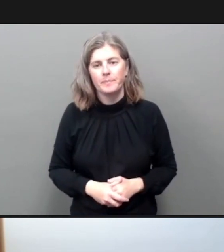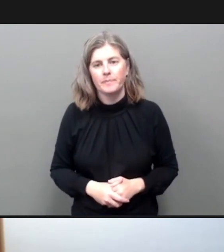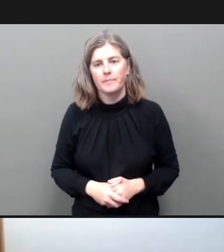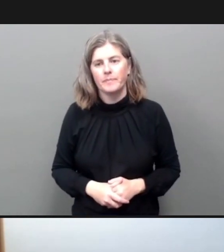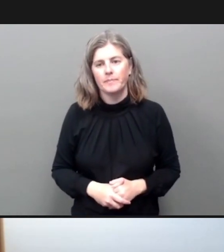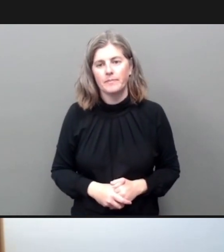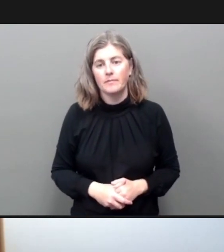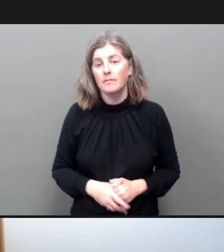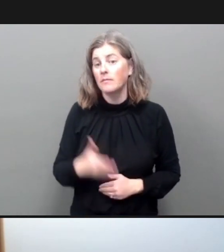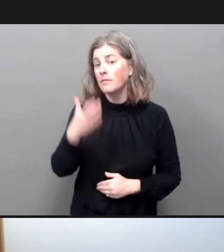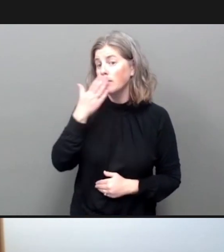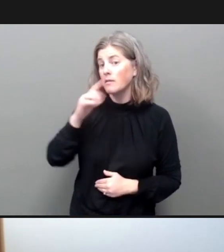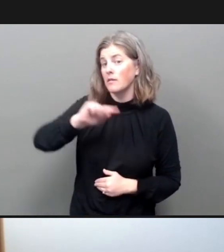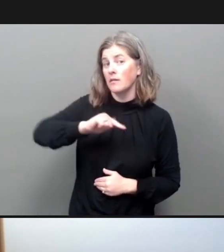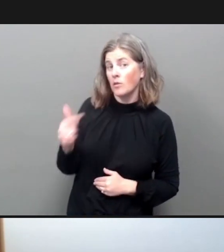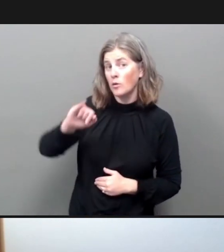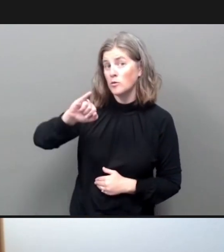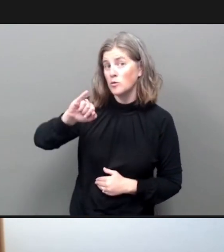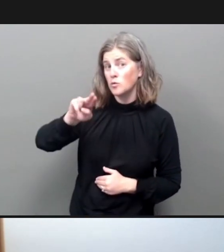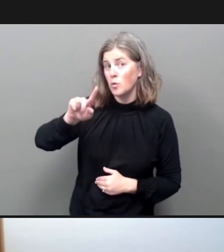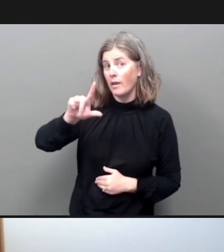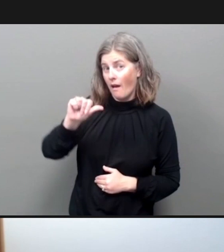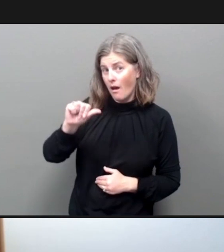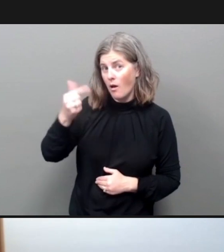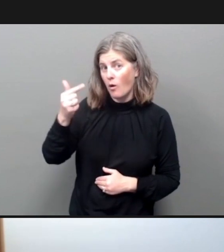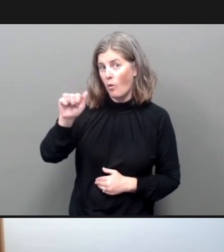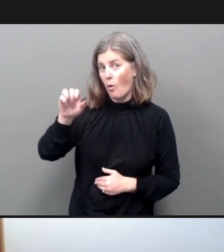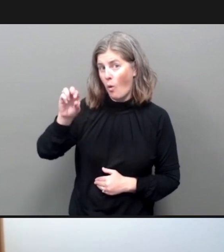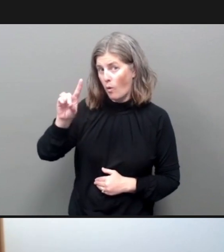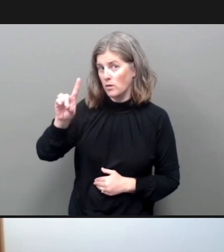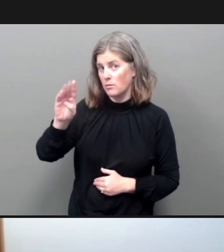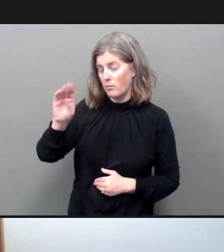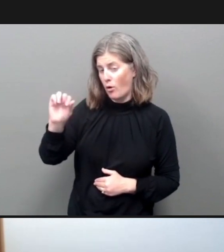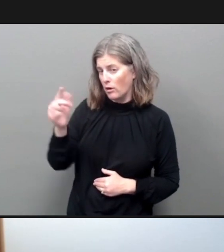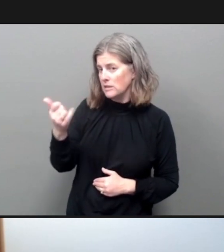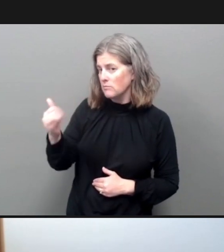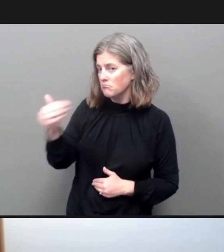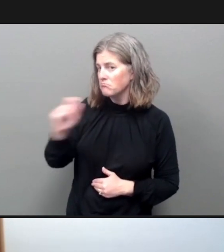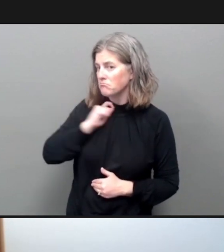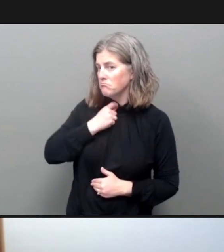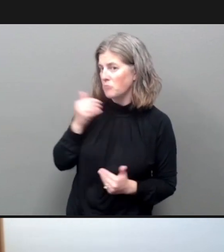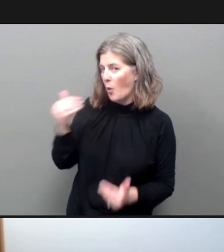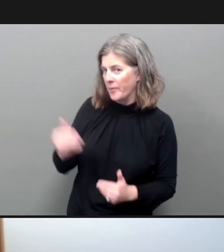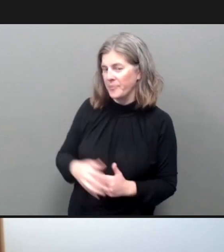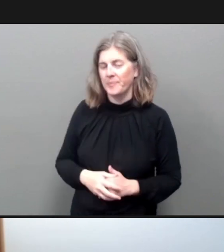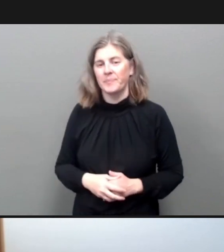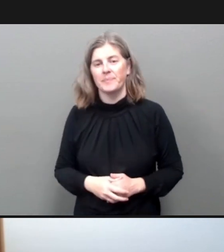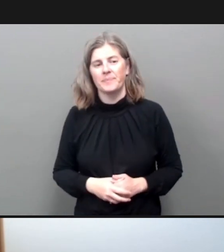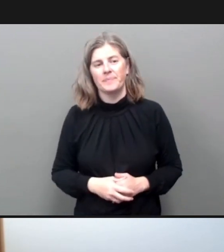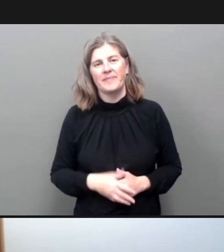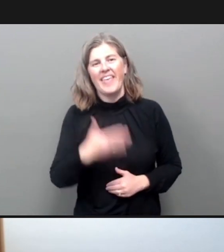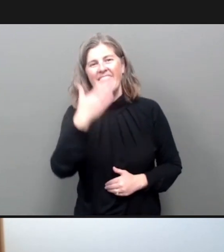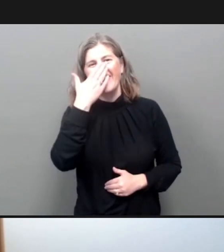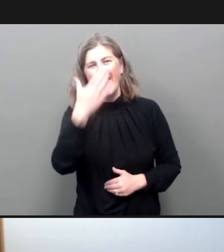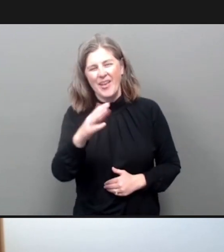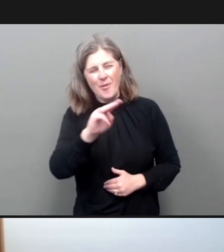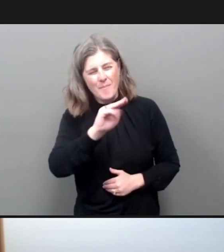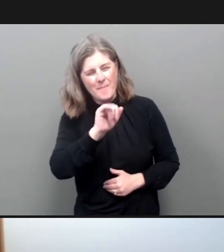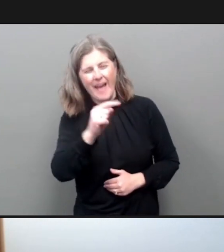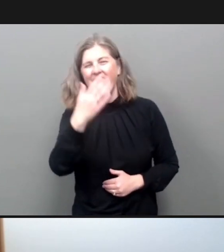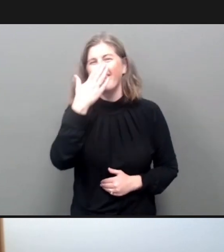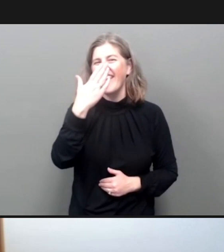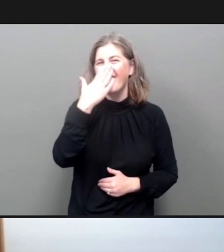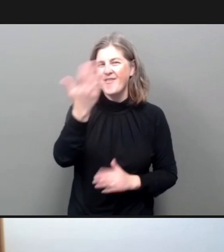Great. And let's turn next to Julia Goldberg. Julia, I believe you're still unmuted. You can go ahead and ask. Thank you, Matt. Thanks so